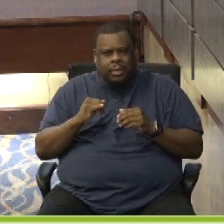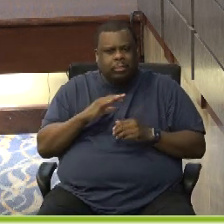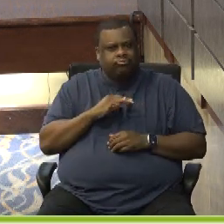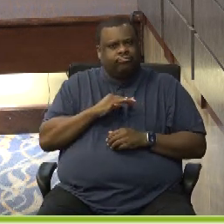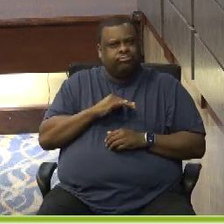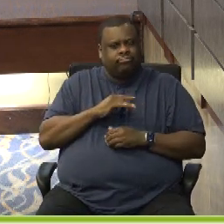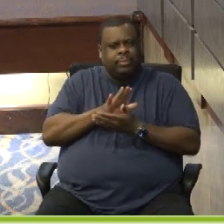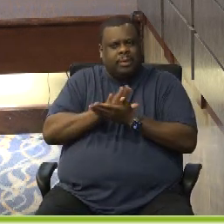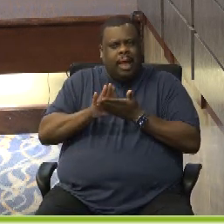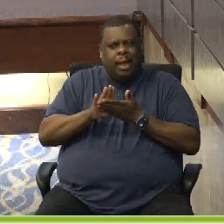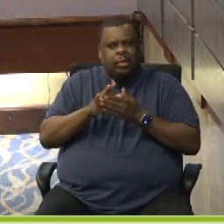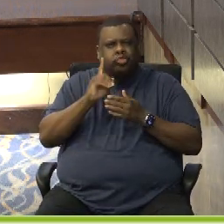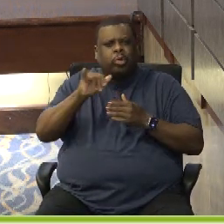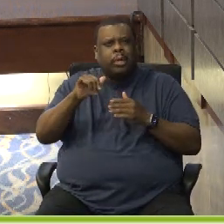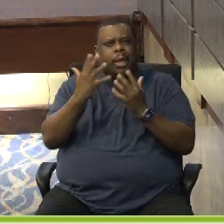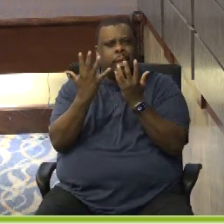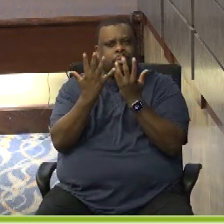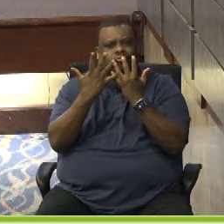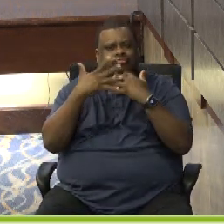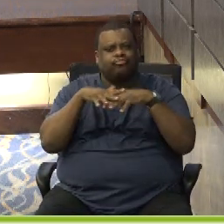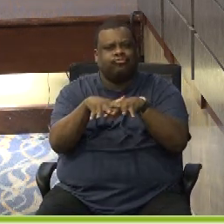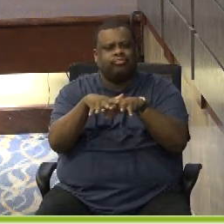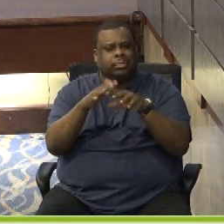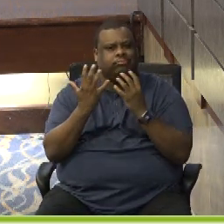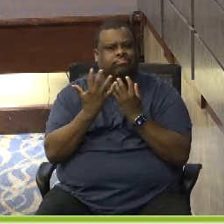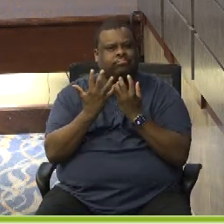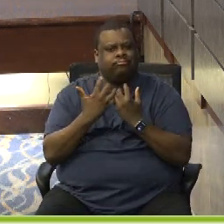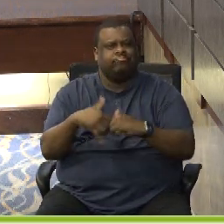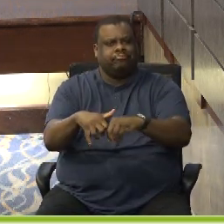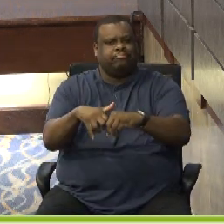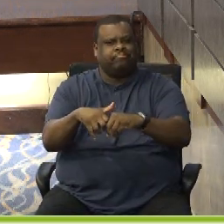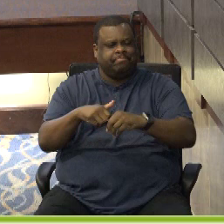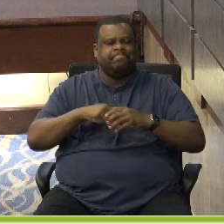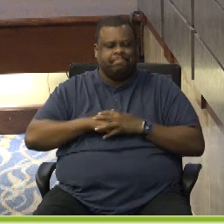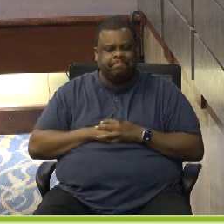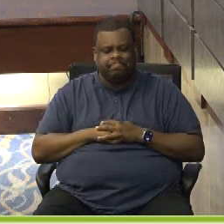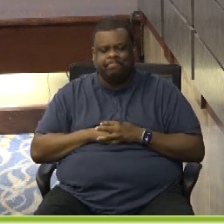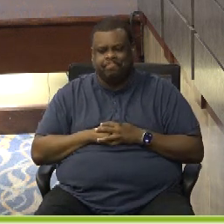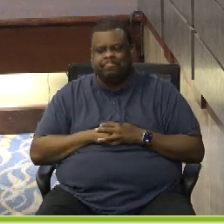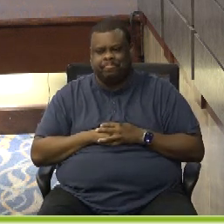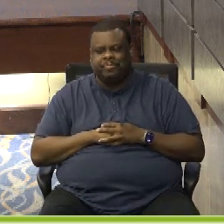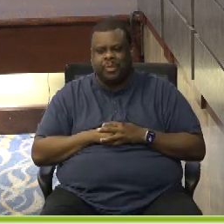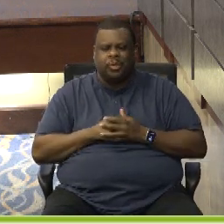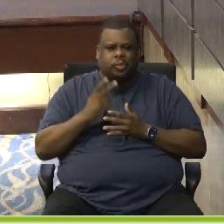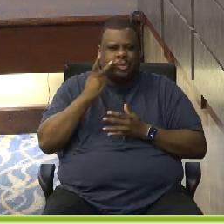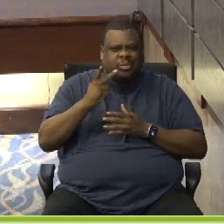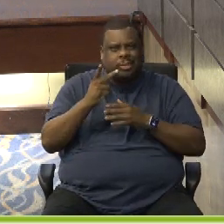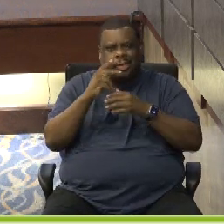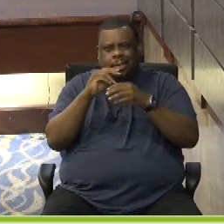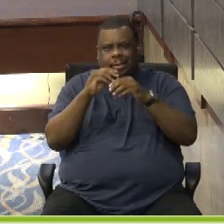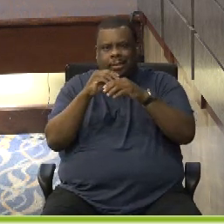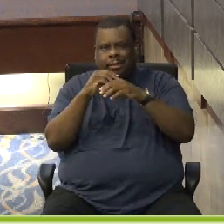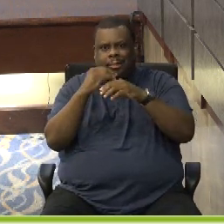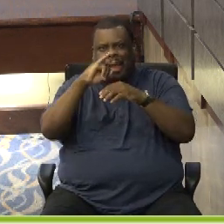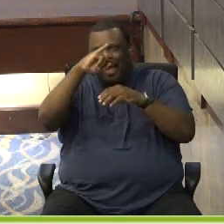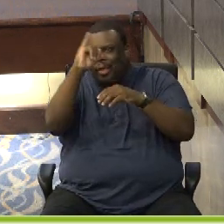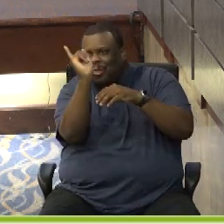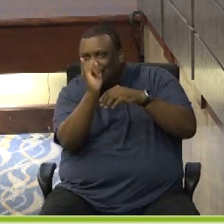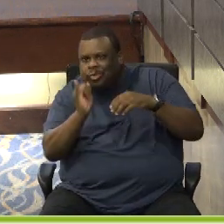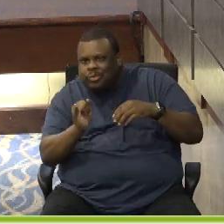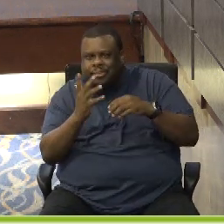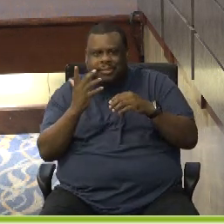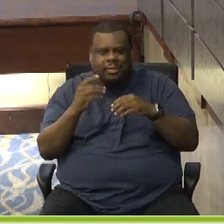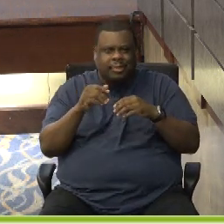W when we have the word Waco next to it. So, we borrowed from the angles in the star and created a nice